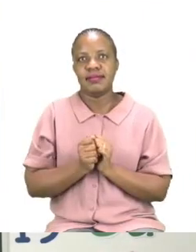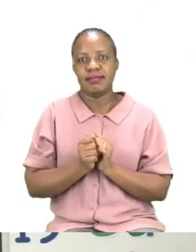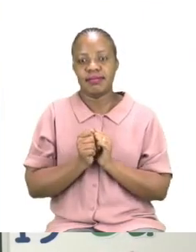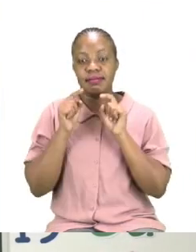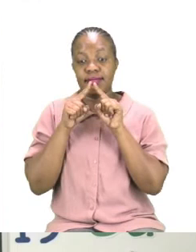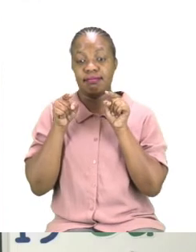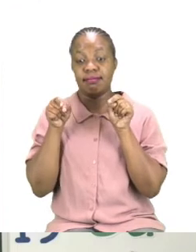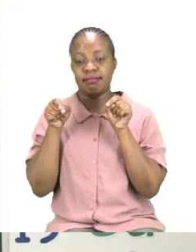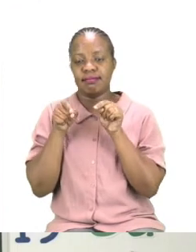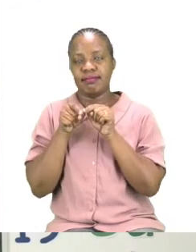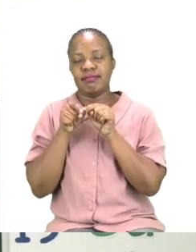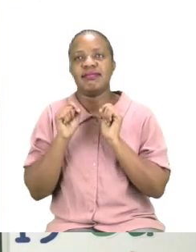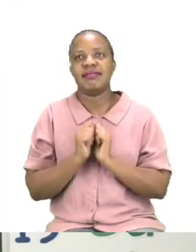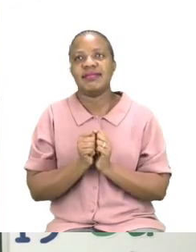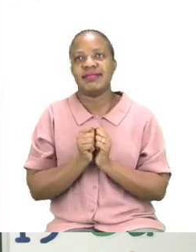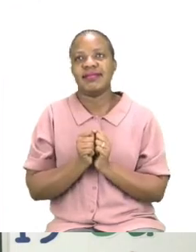box